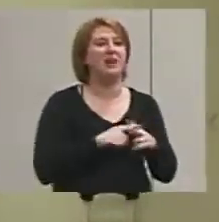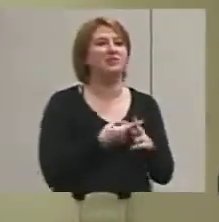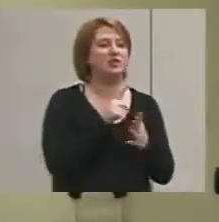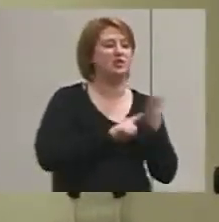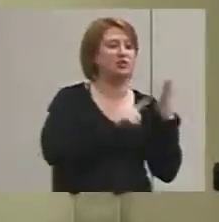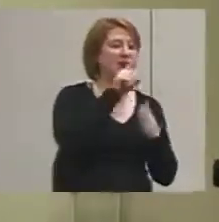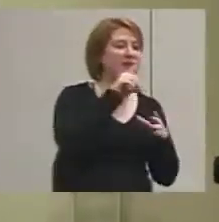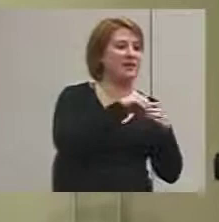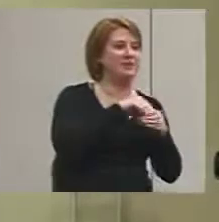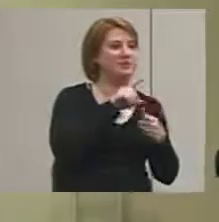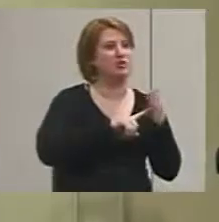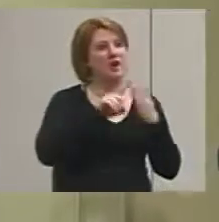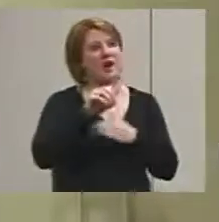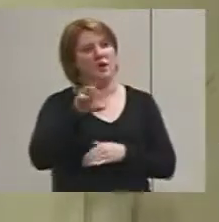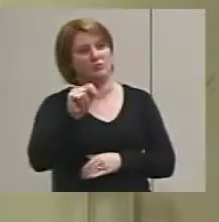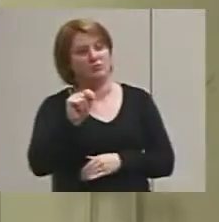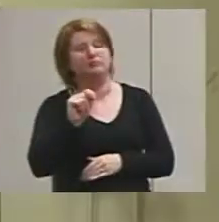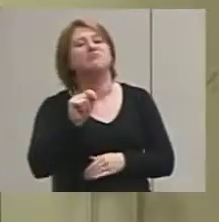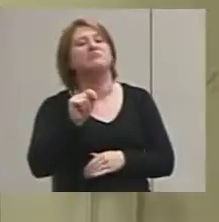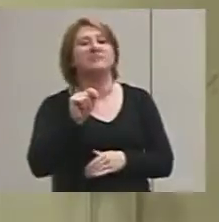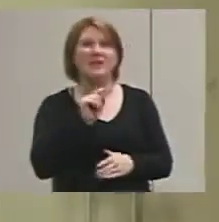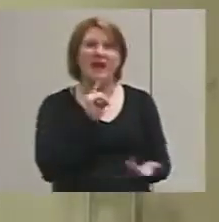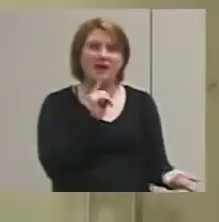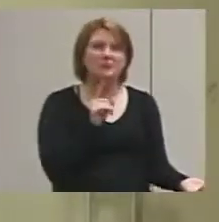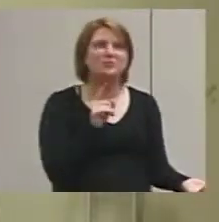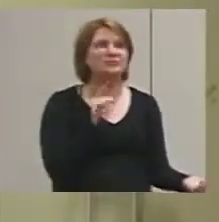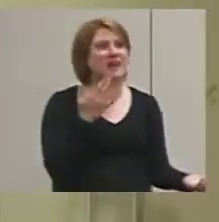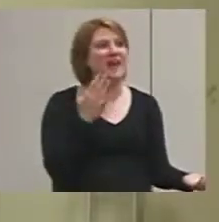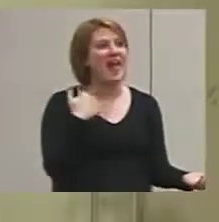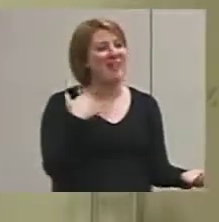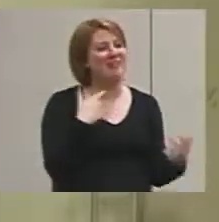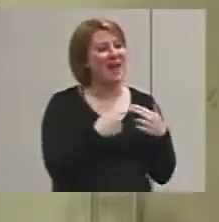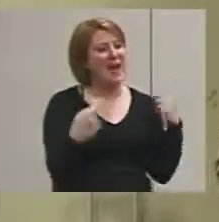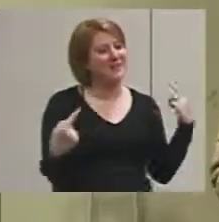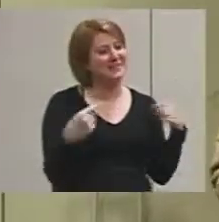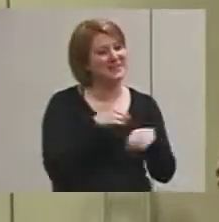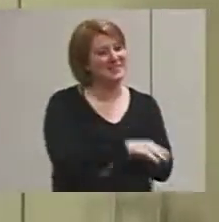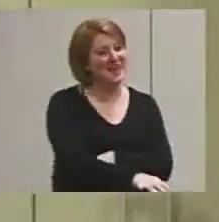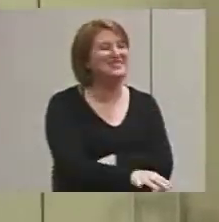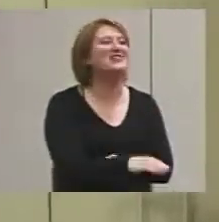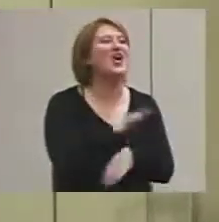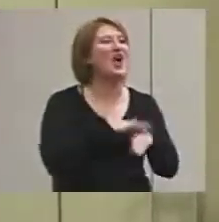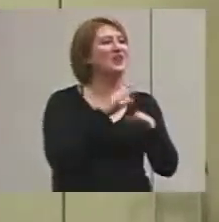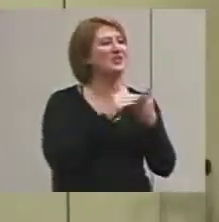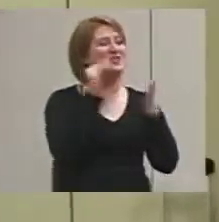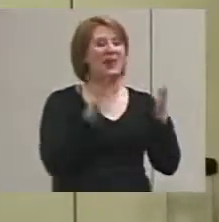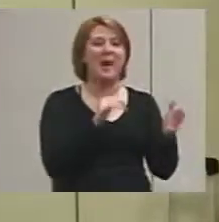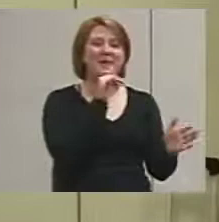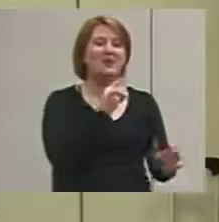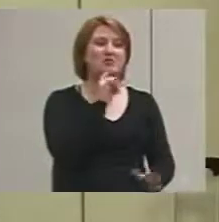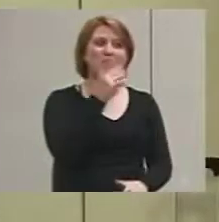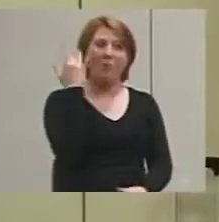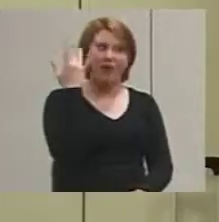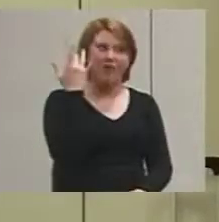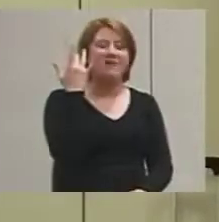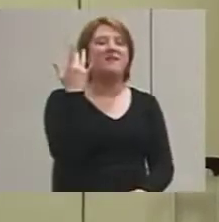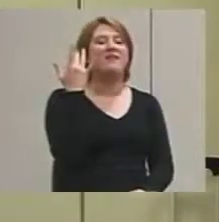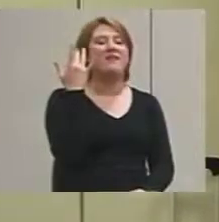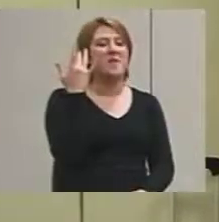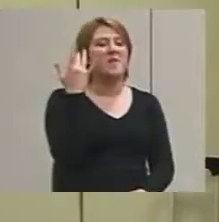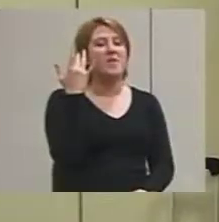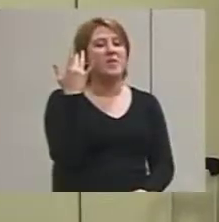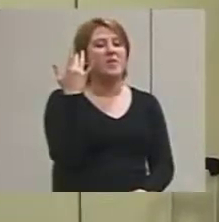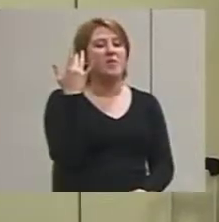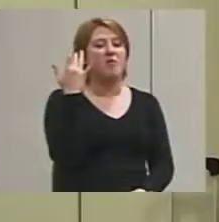check out with him, and it actually kind of had the opposite effect on this student, and I'm not really sure why.